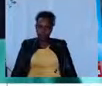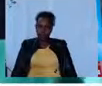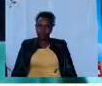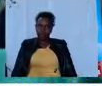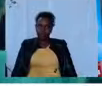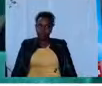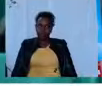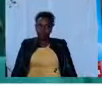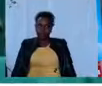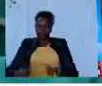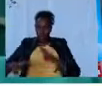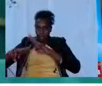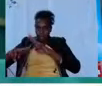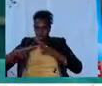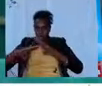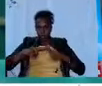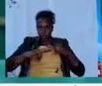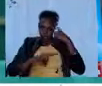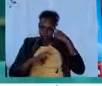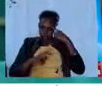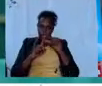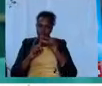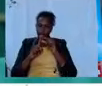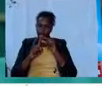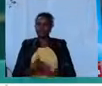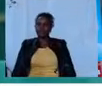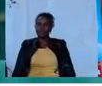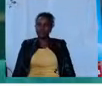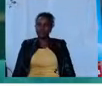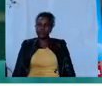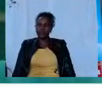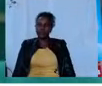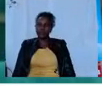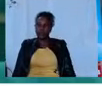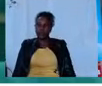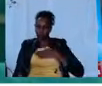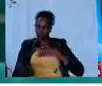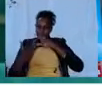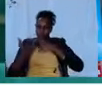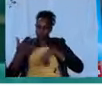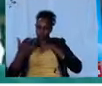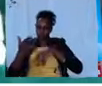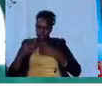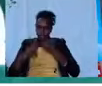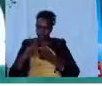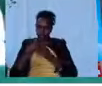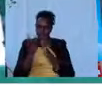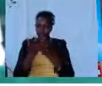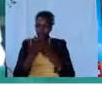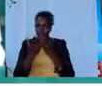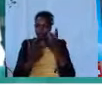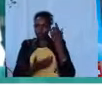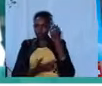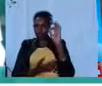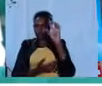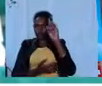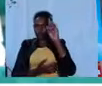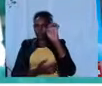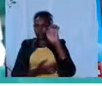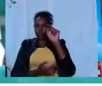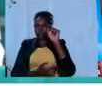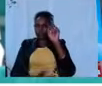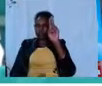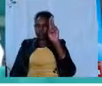serve. Let us get seated for the lesson. Our lesson today is from the book of Deuteronomy chapter